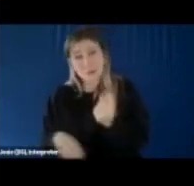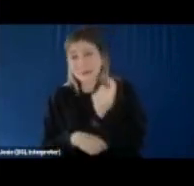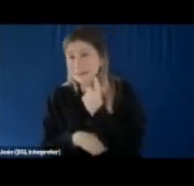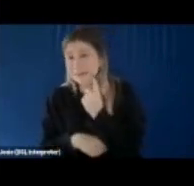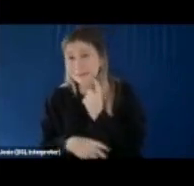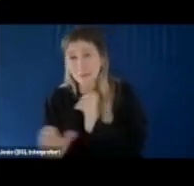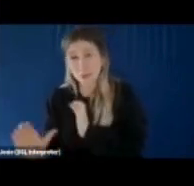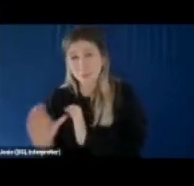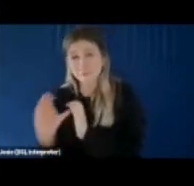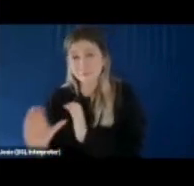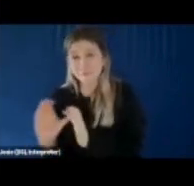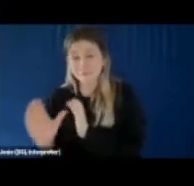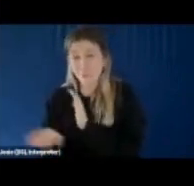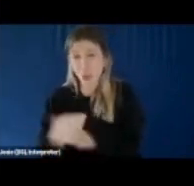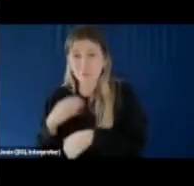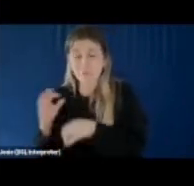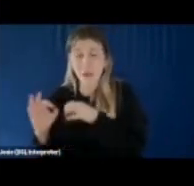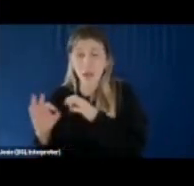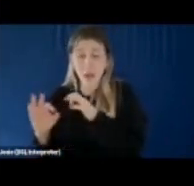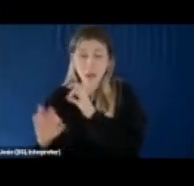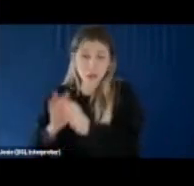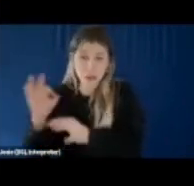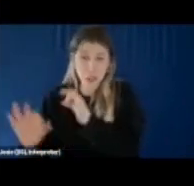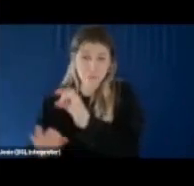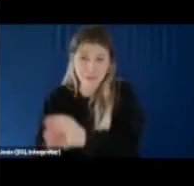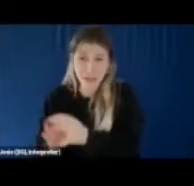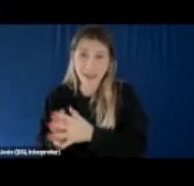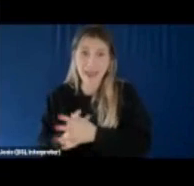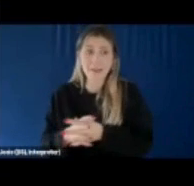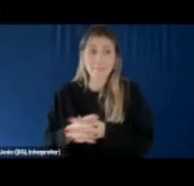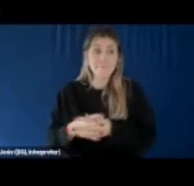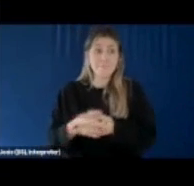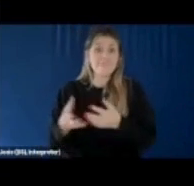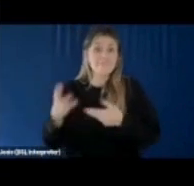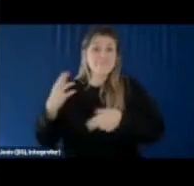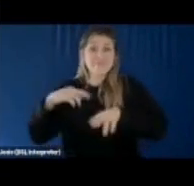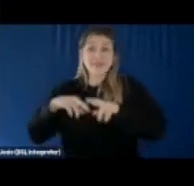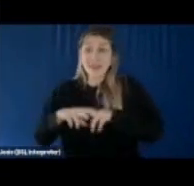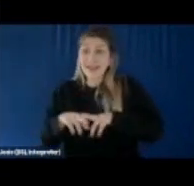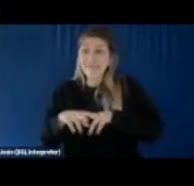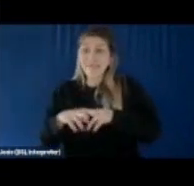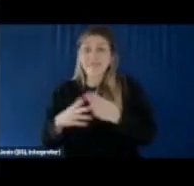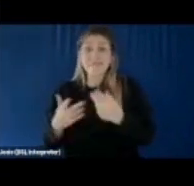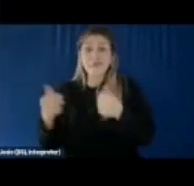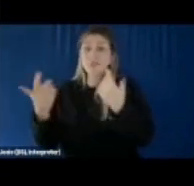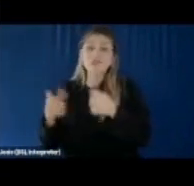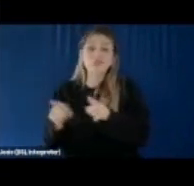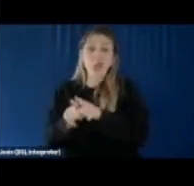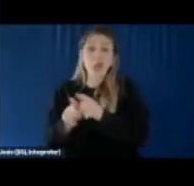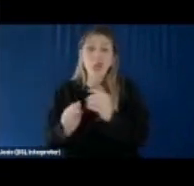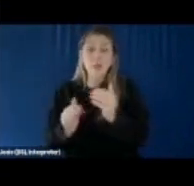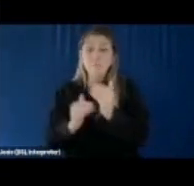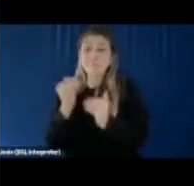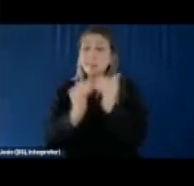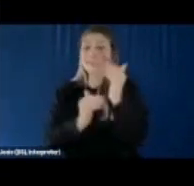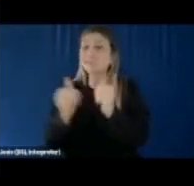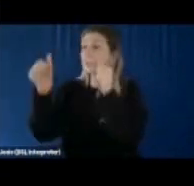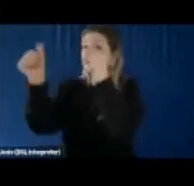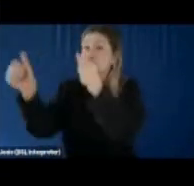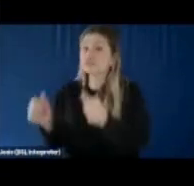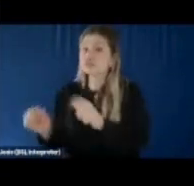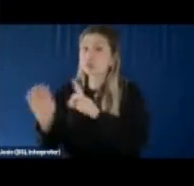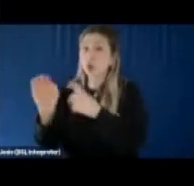you kind of have to be radical about it, like just leaving QR codes on posters around the building. You won't find people will